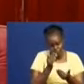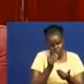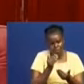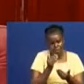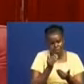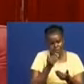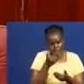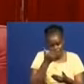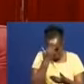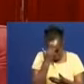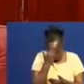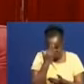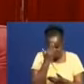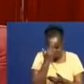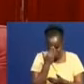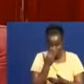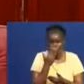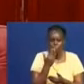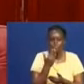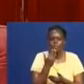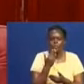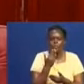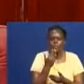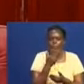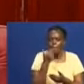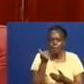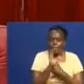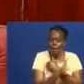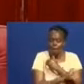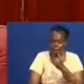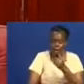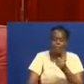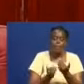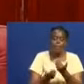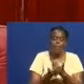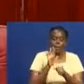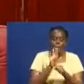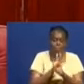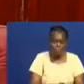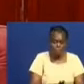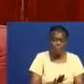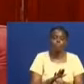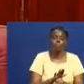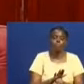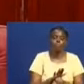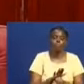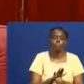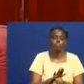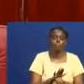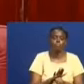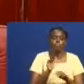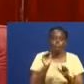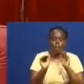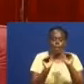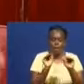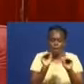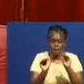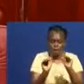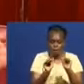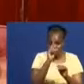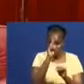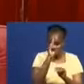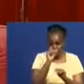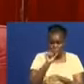that never takes care of its most vulnerable is a country that is not worth talking about. So I want to ask